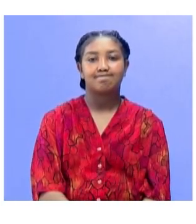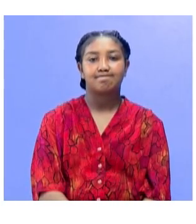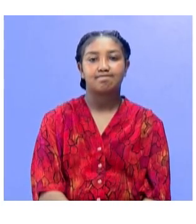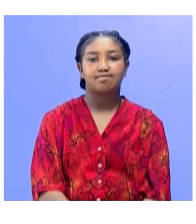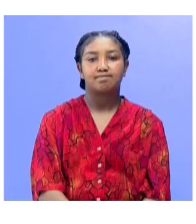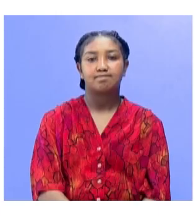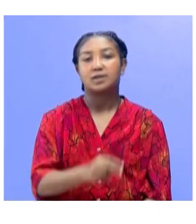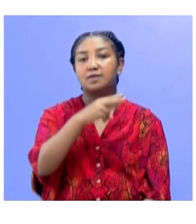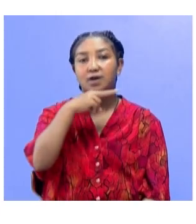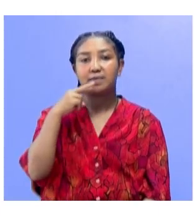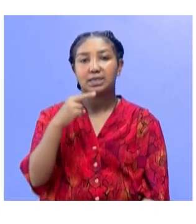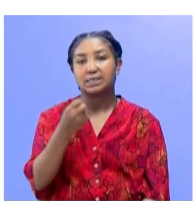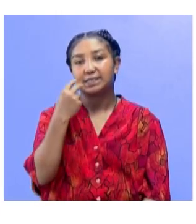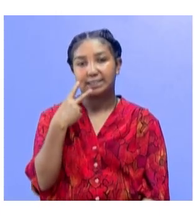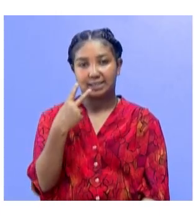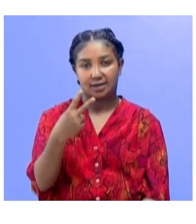the verb given is see,